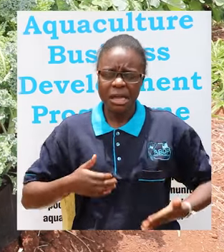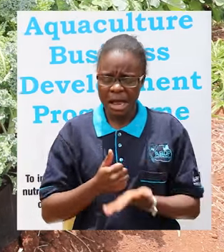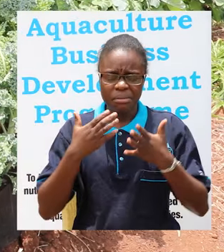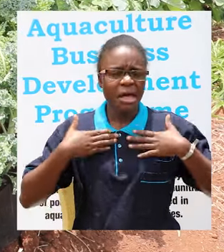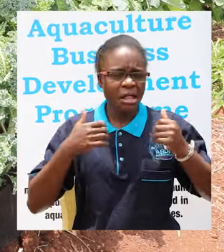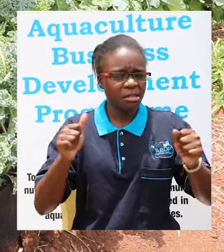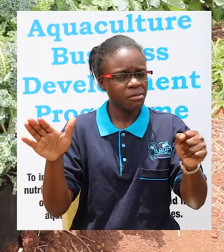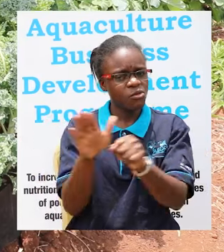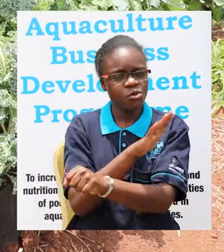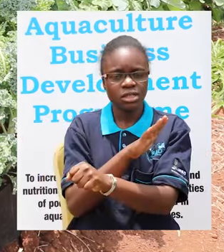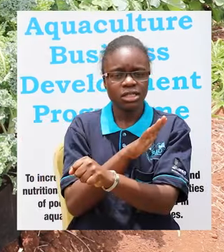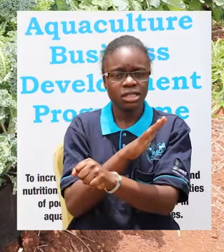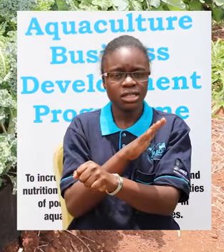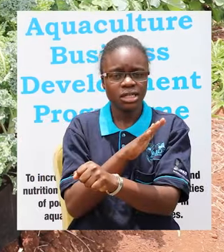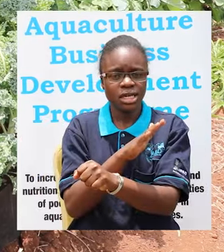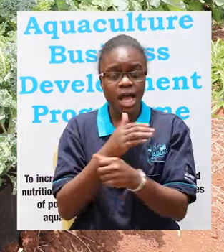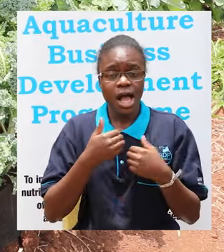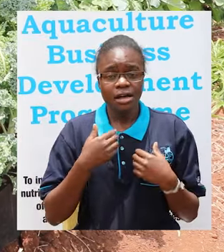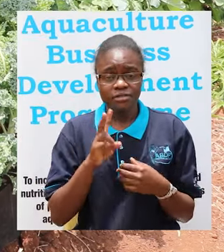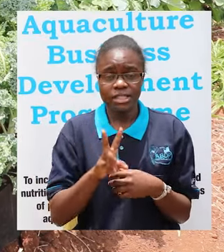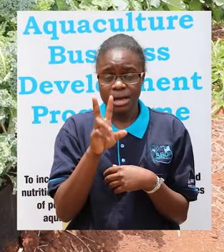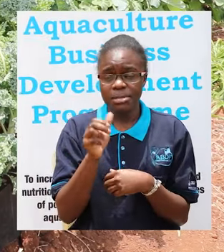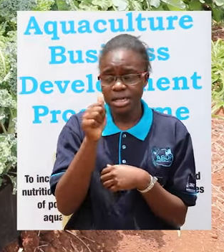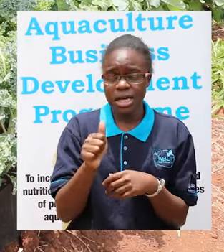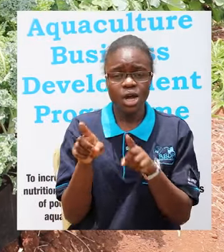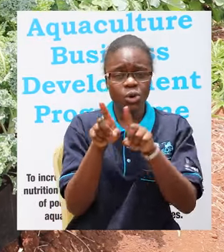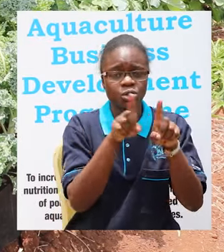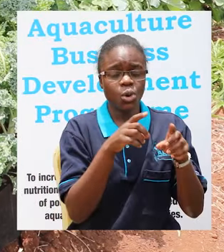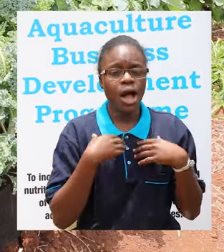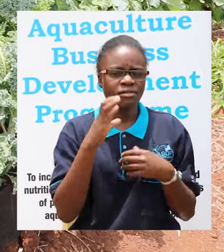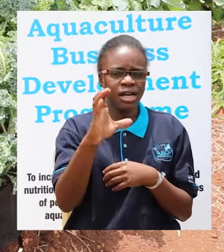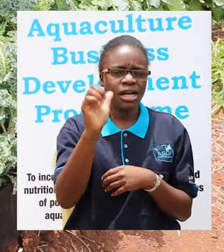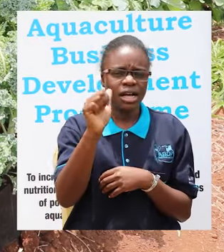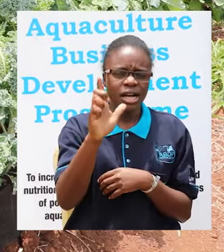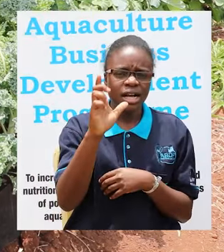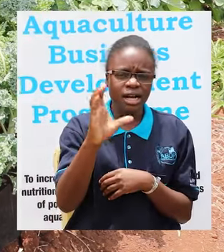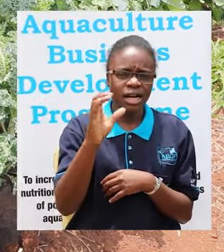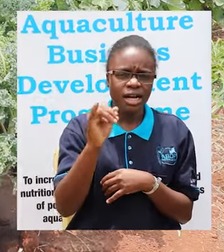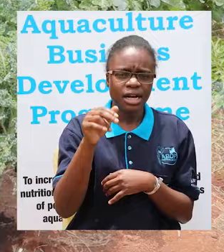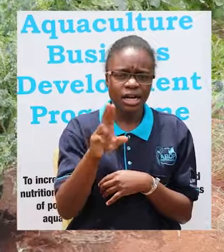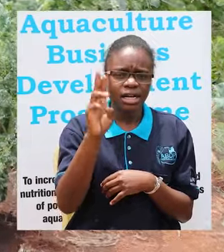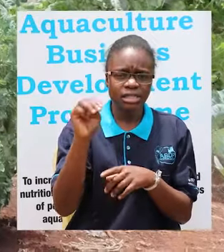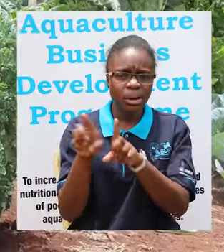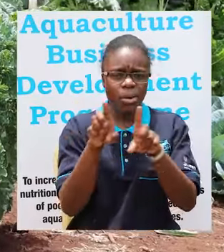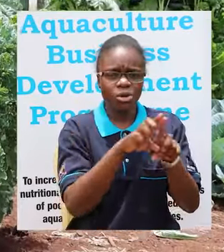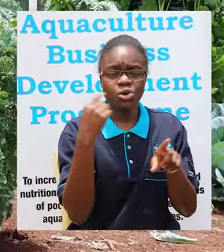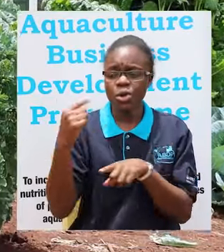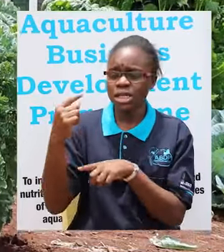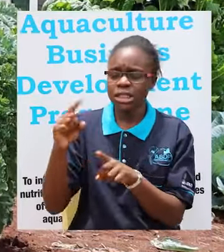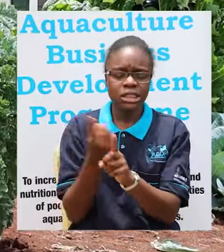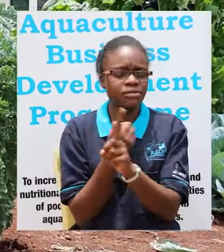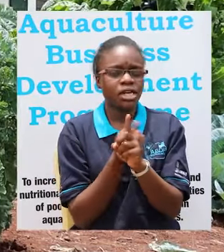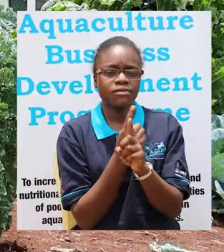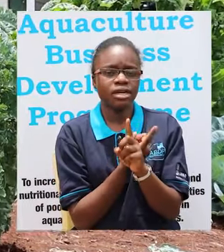functions. Spinach have a lot of vitamin A. They also have calcium, and all the vegetables have a lot